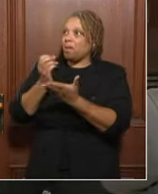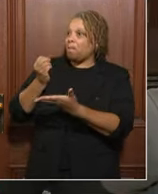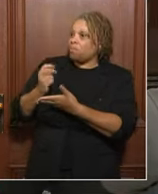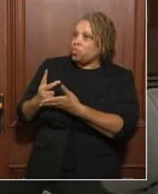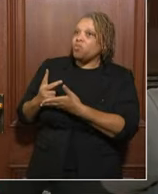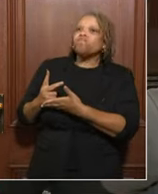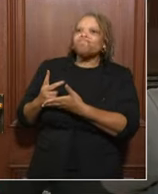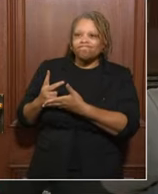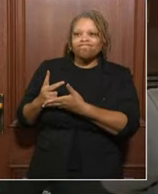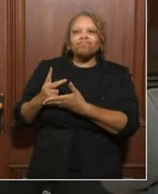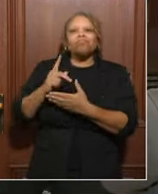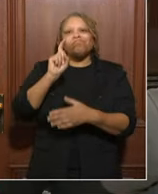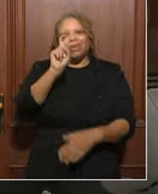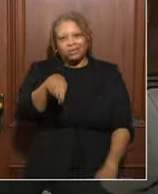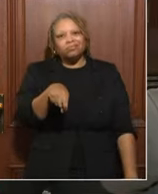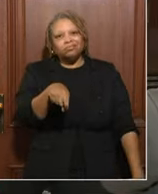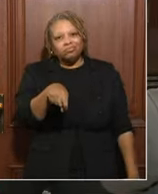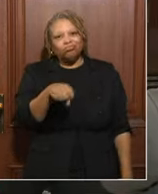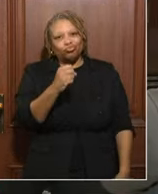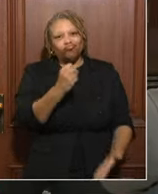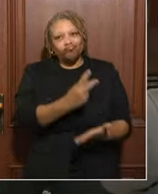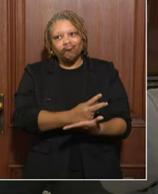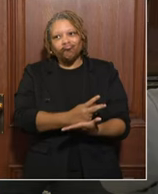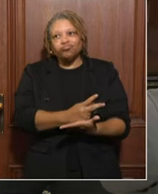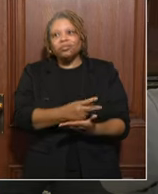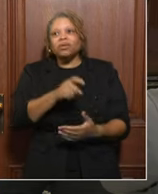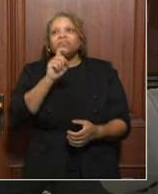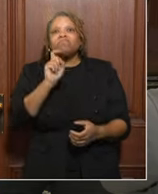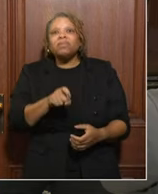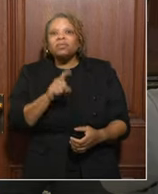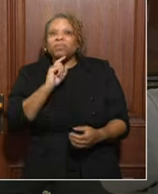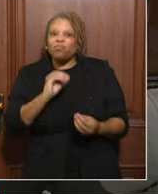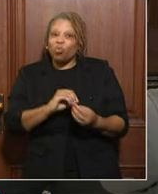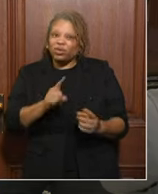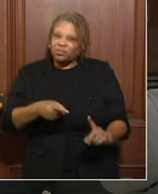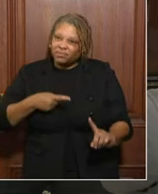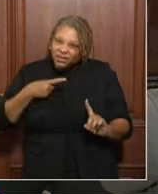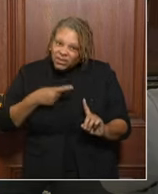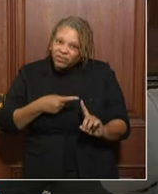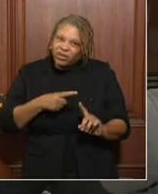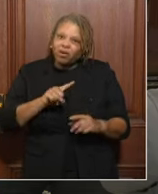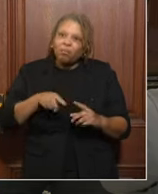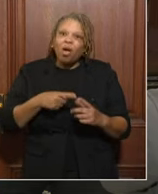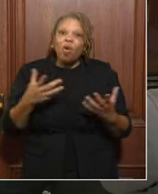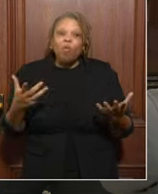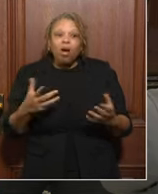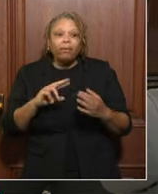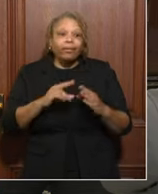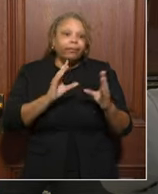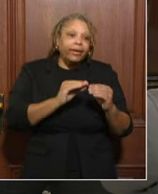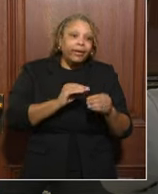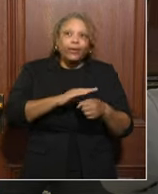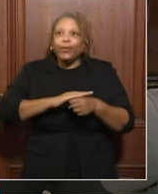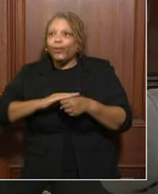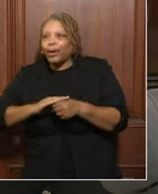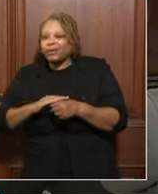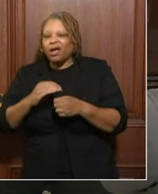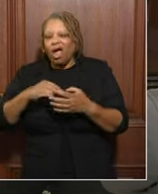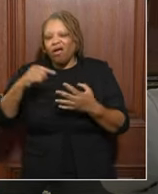So they need specific information, they need numbers, they need locations, and so it's